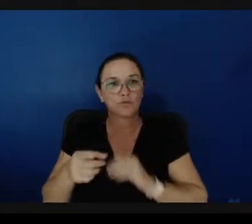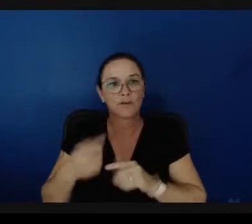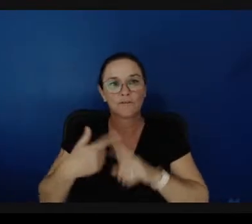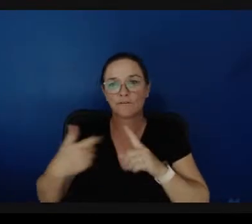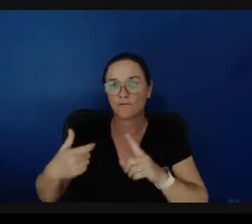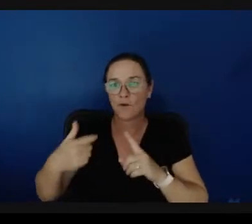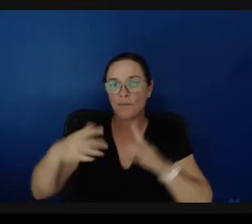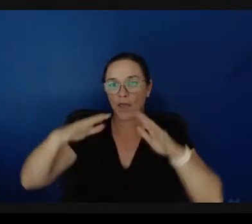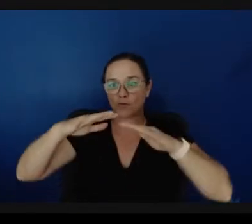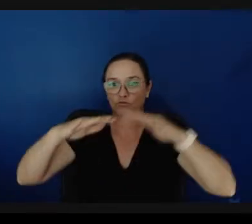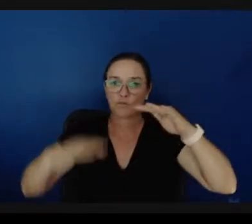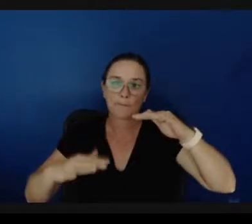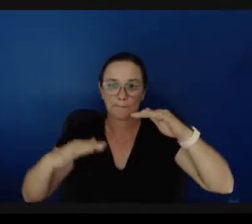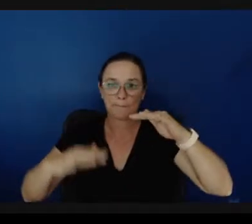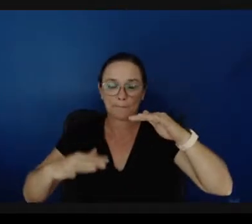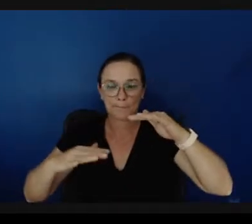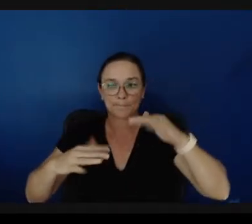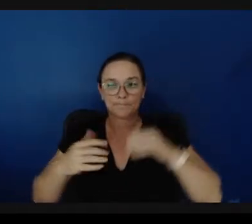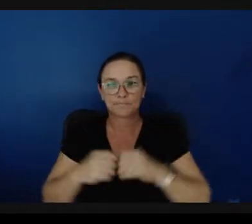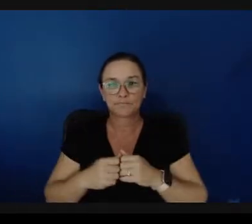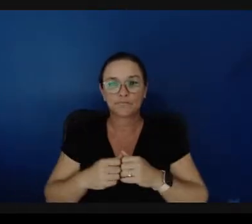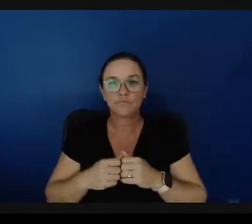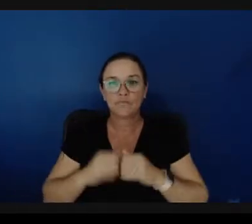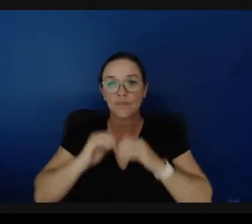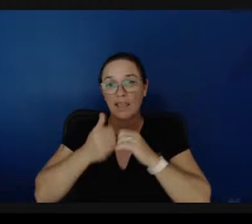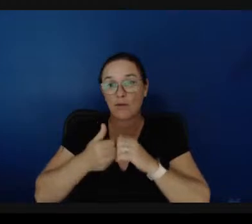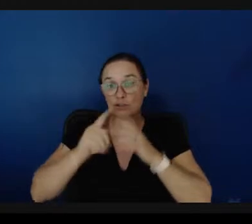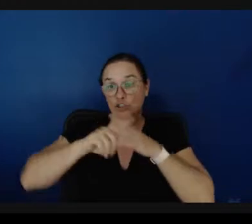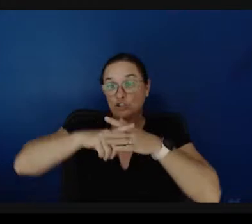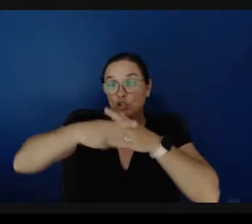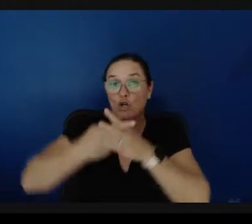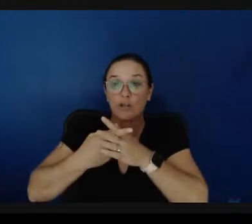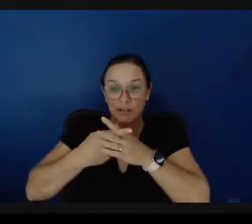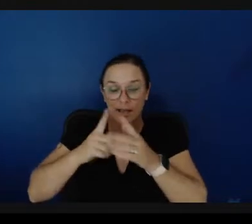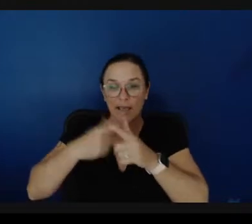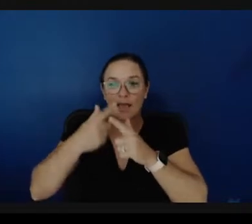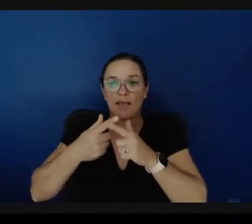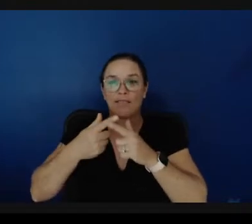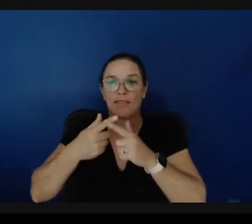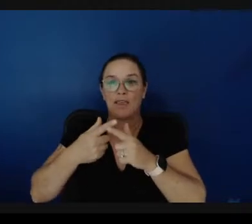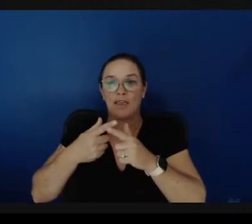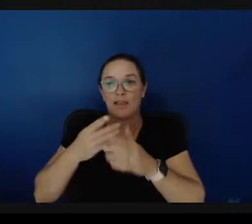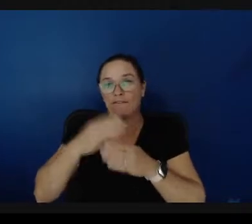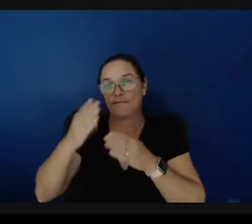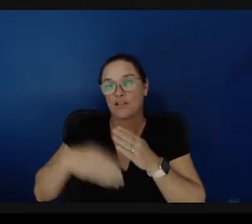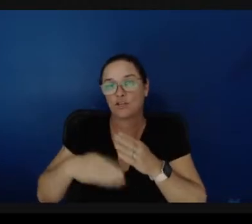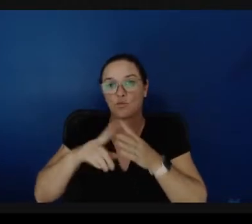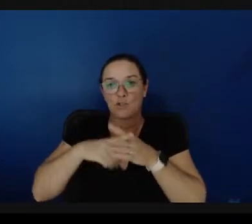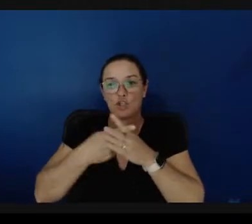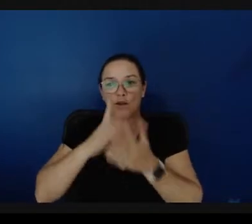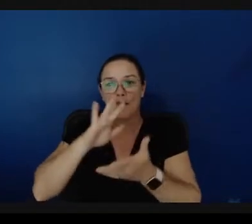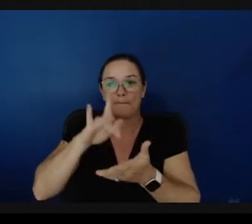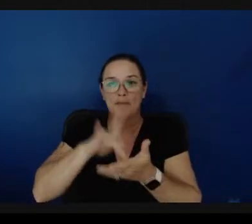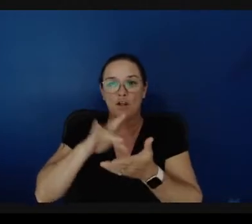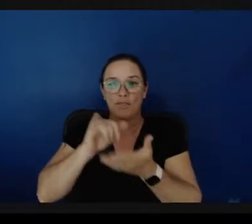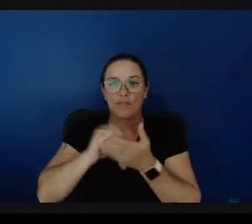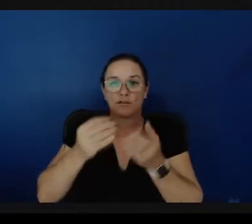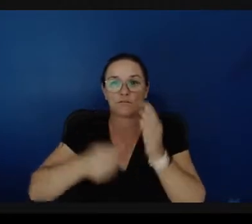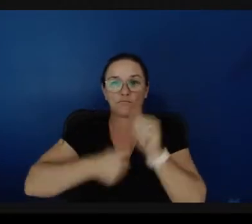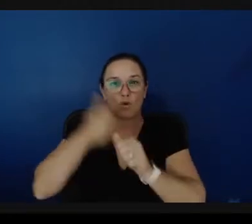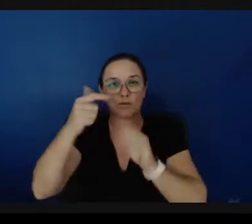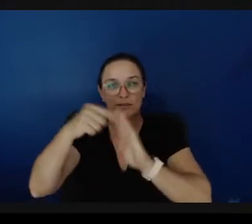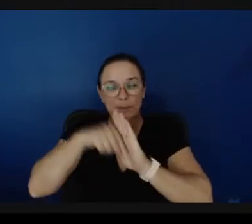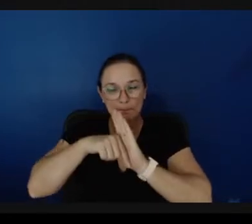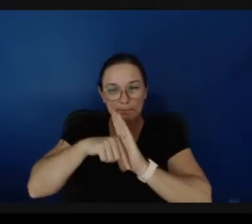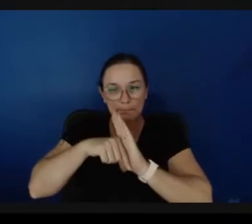here. How we started off, we're going to end up. We actually start in the middle, and so that's where the deepest pit turns out to be,